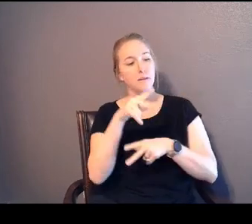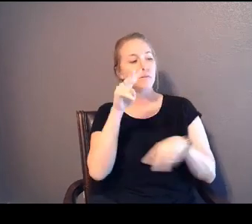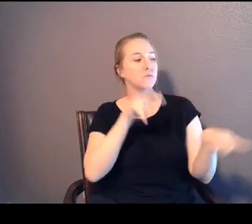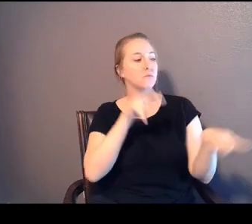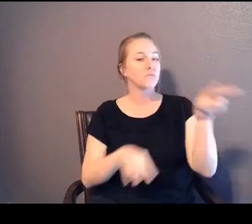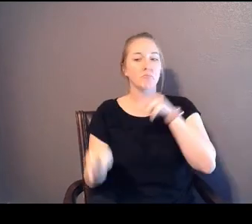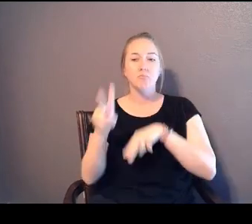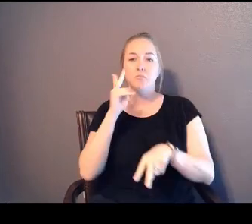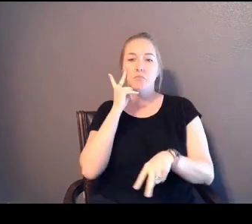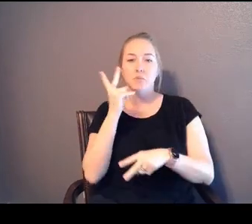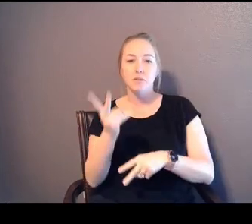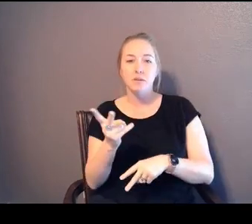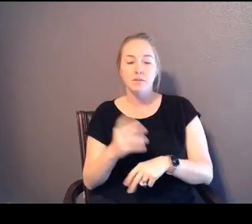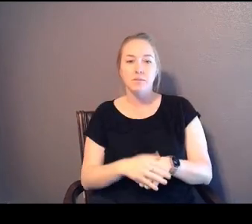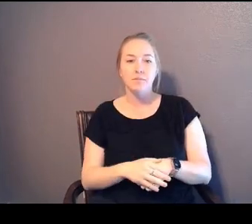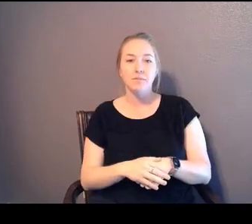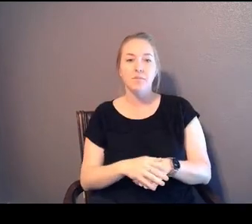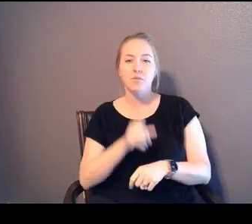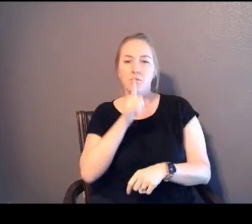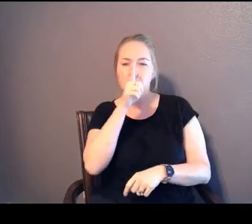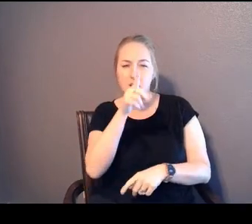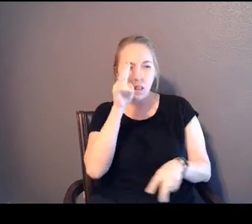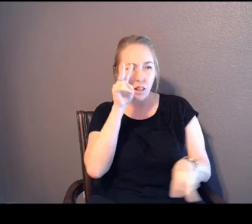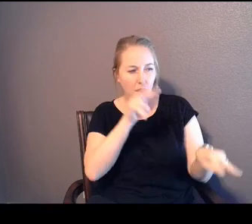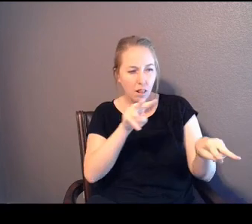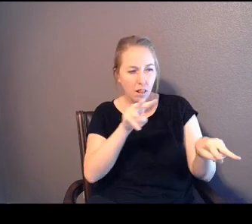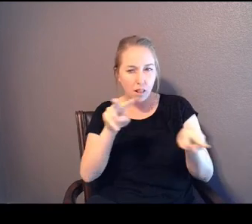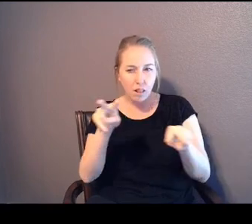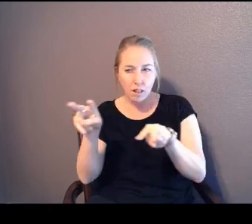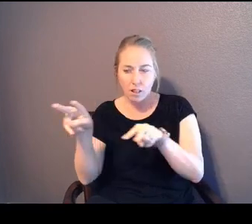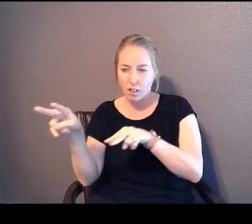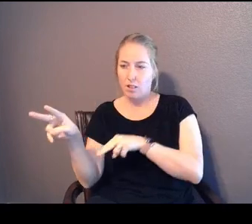really look, practice really looking,